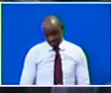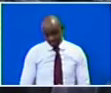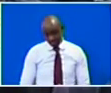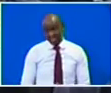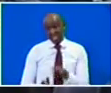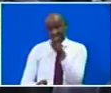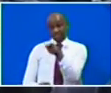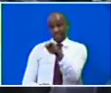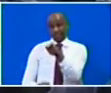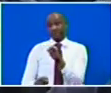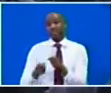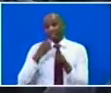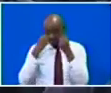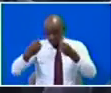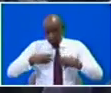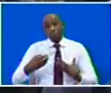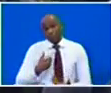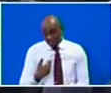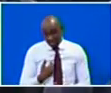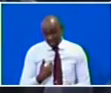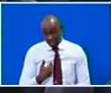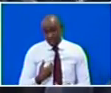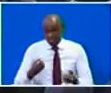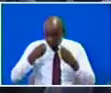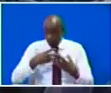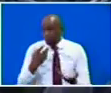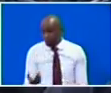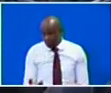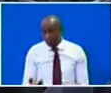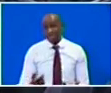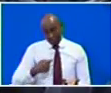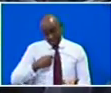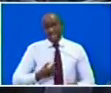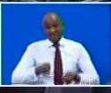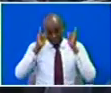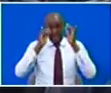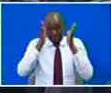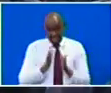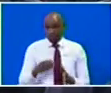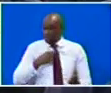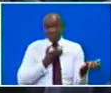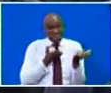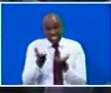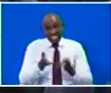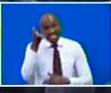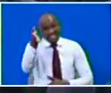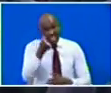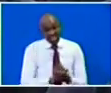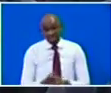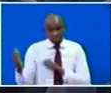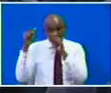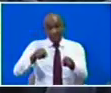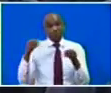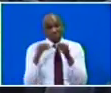And he proceeded to inform me that as an independent candidate, I had no business